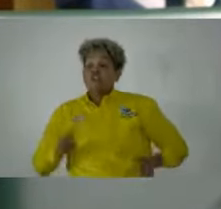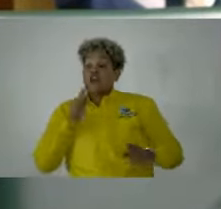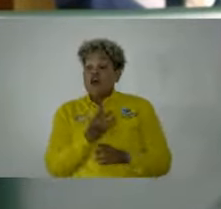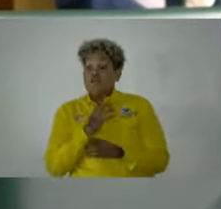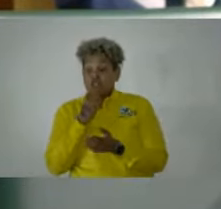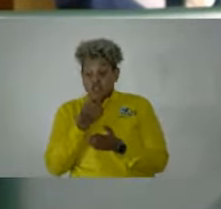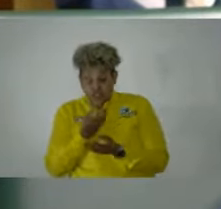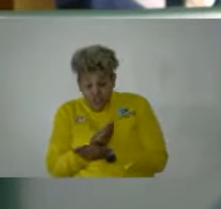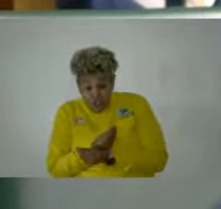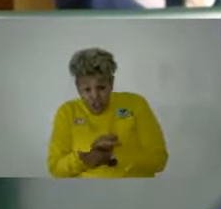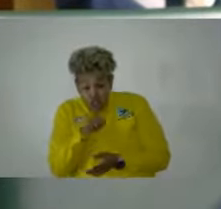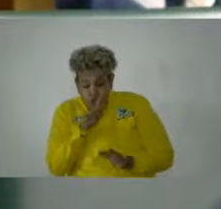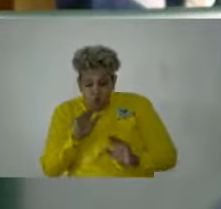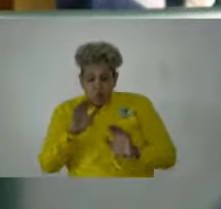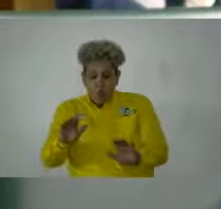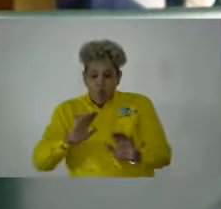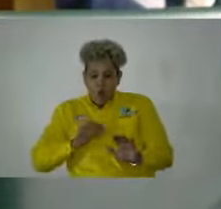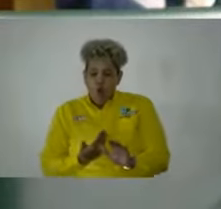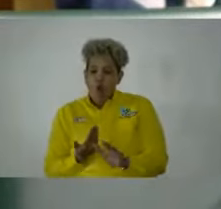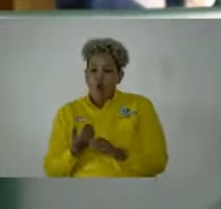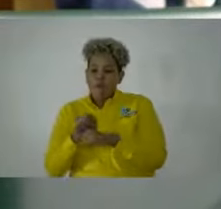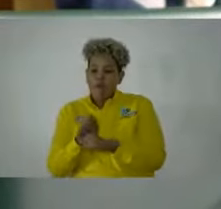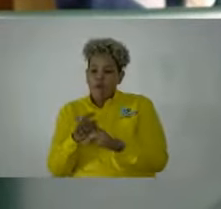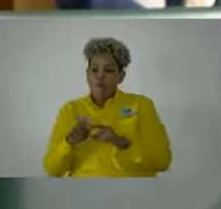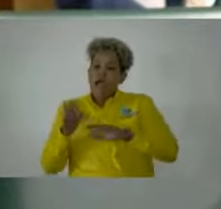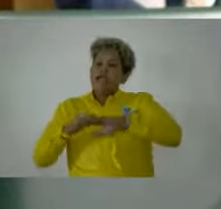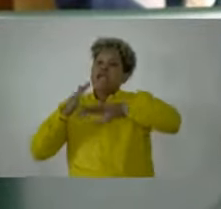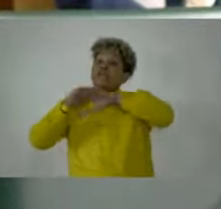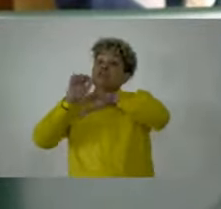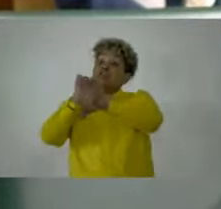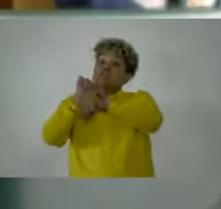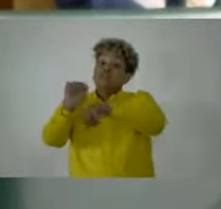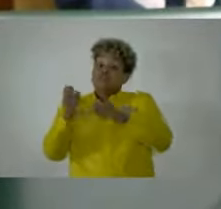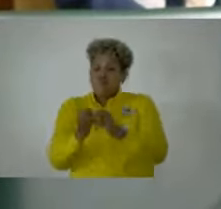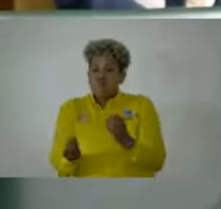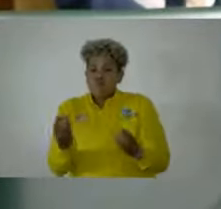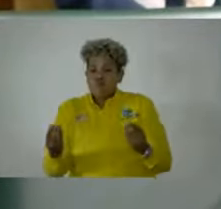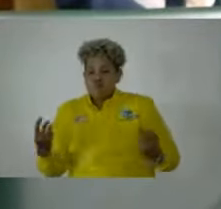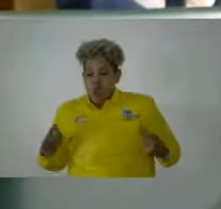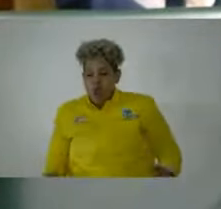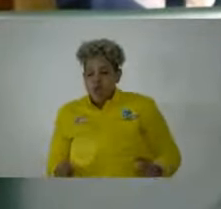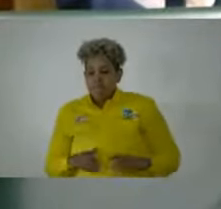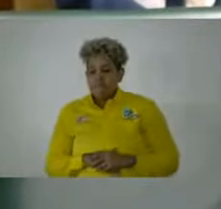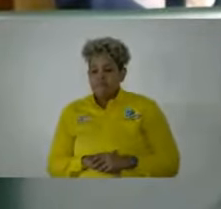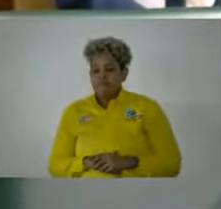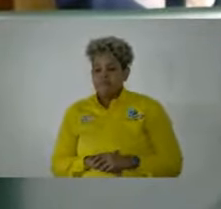to boost our production and increase productivity.